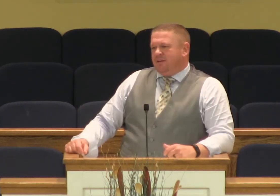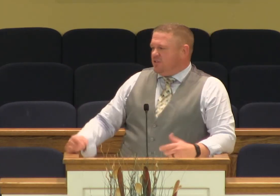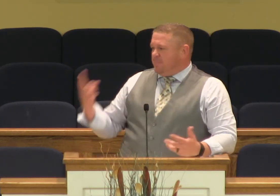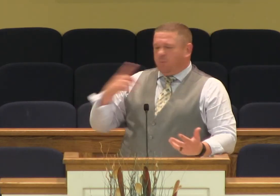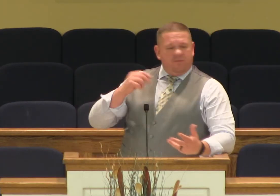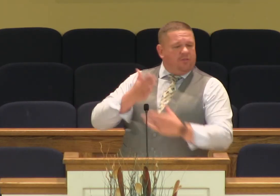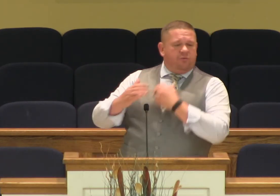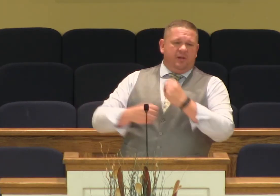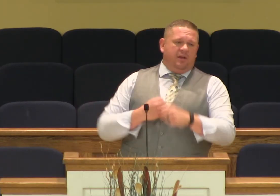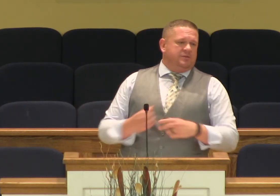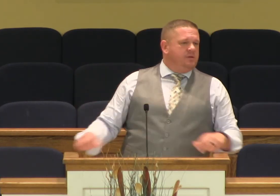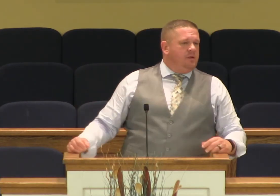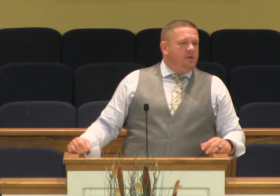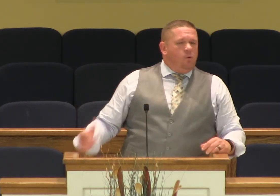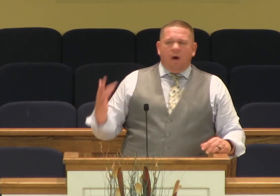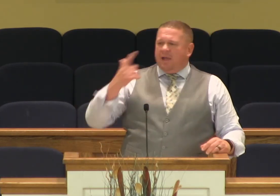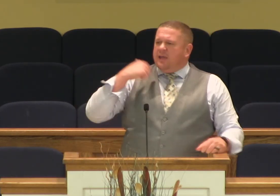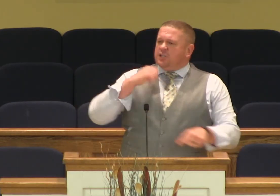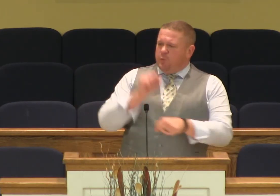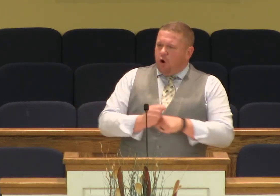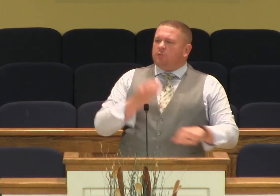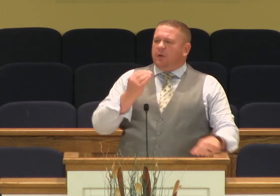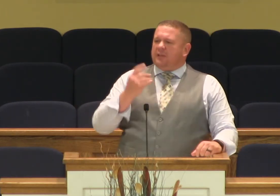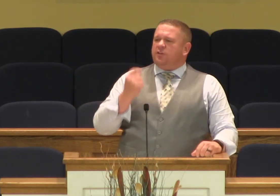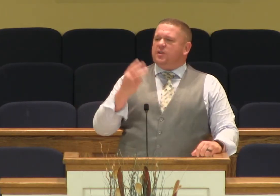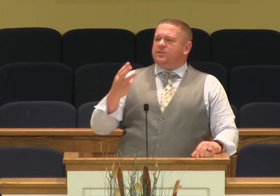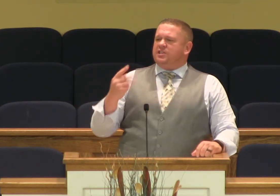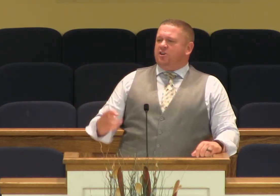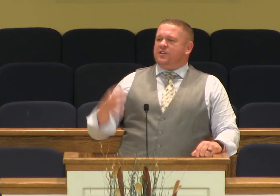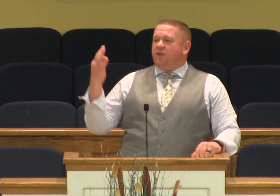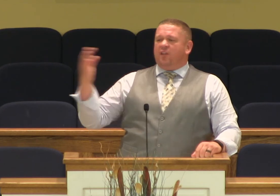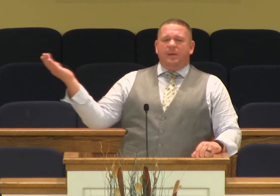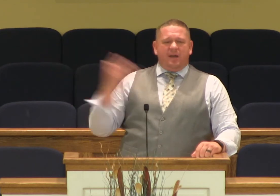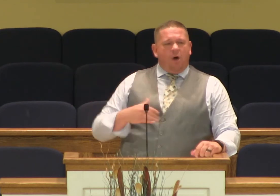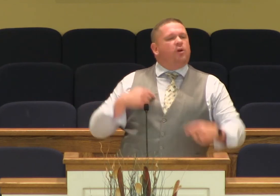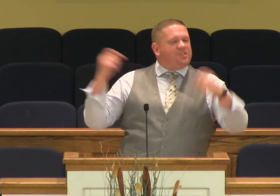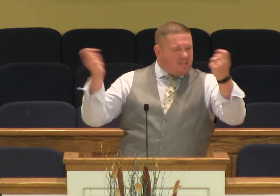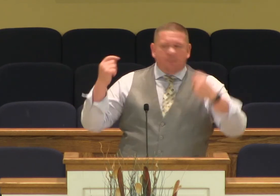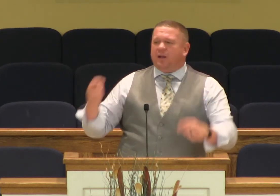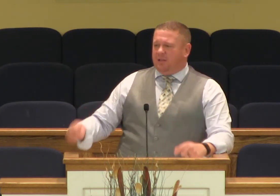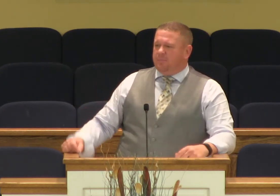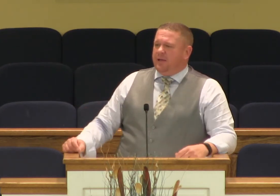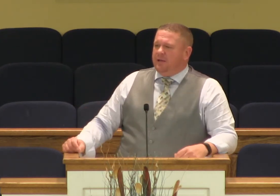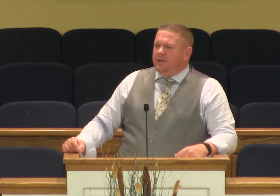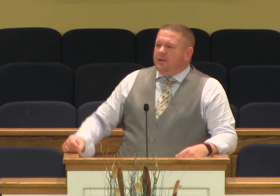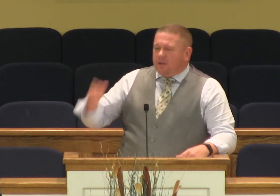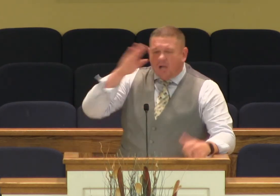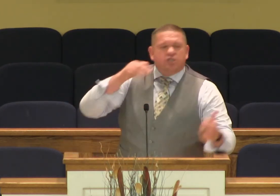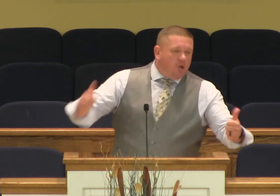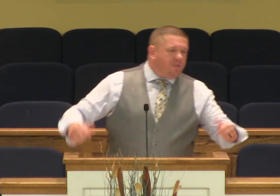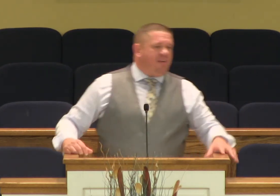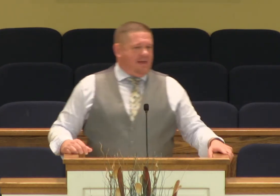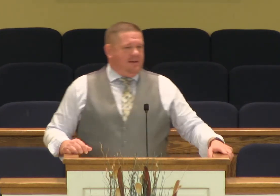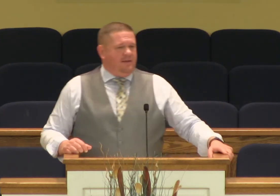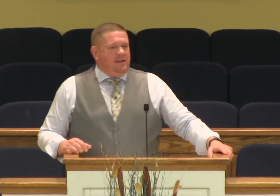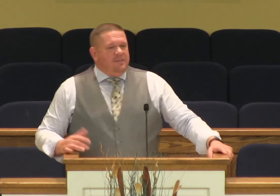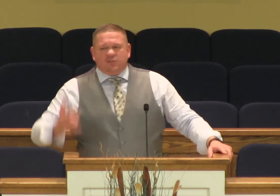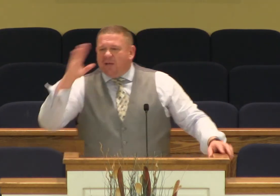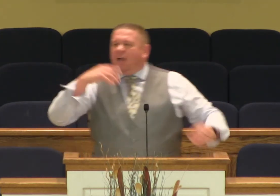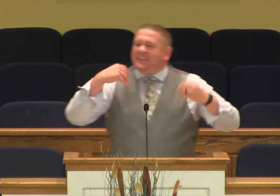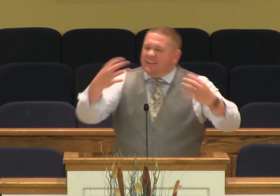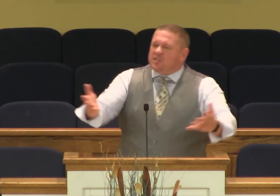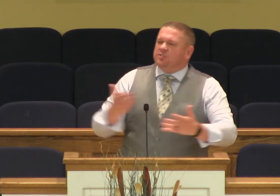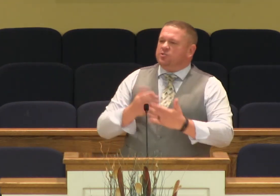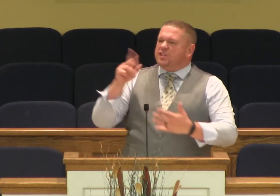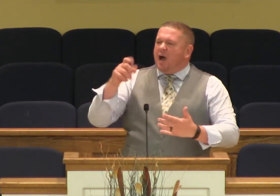faces. It's just something we've done through the years. Why? Because we worked Monday, Tuesday, Wednesday, Thursday. Friday on the way back home, we're going to celebrate a little bit. God's good with that. That's